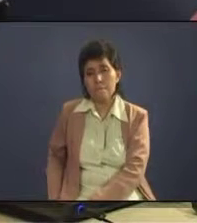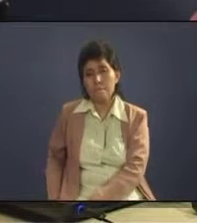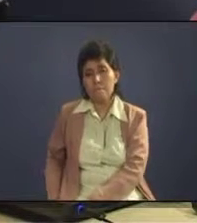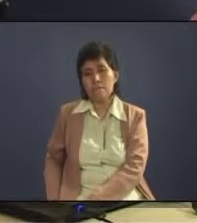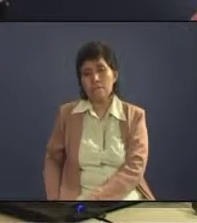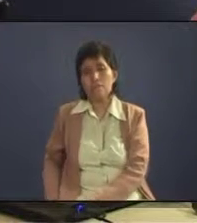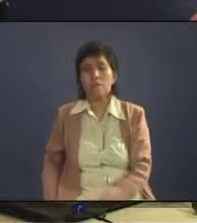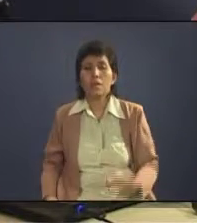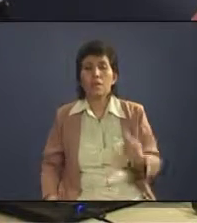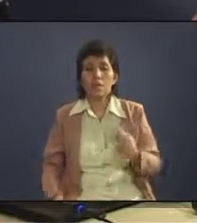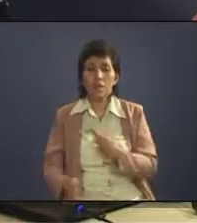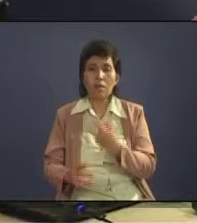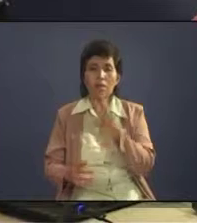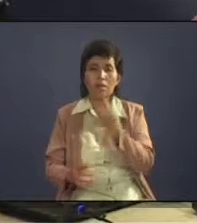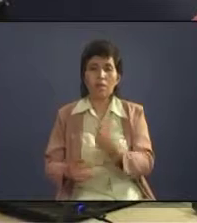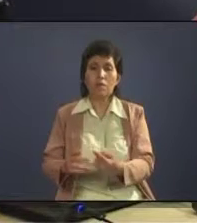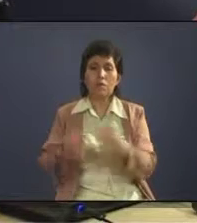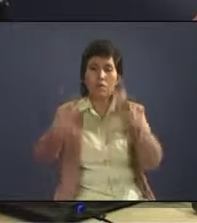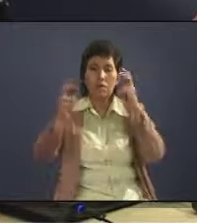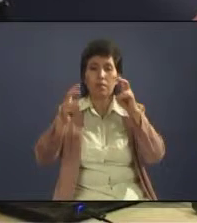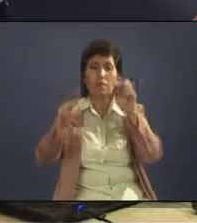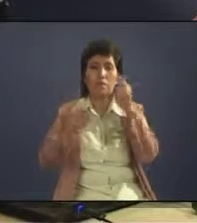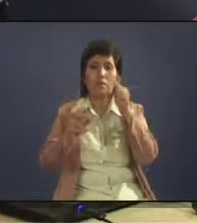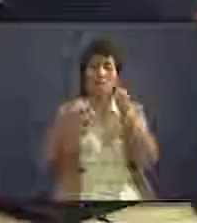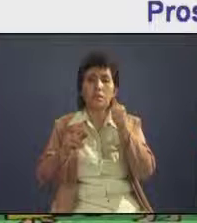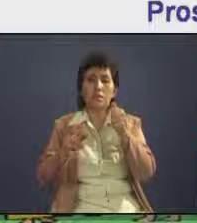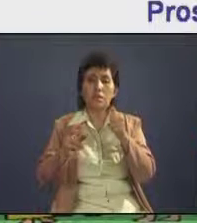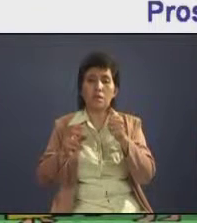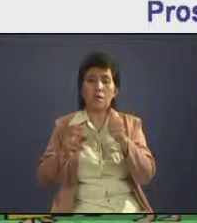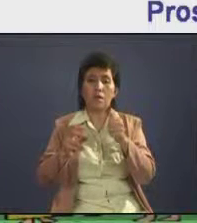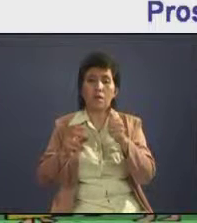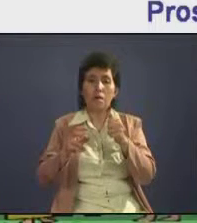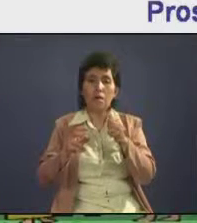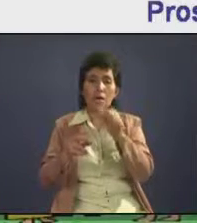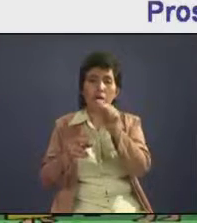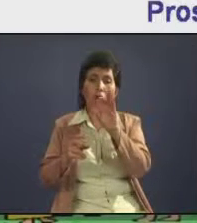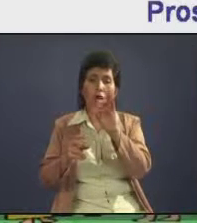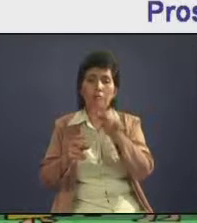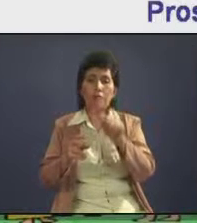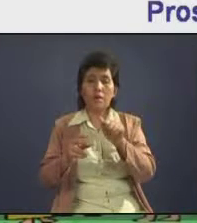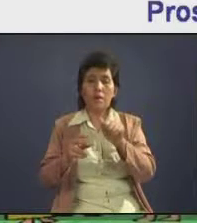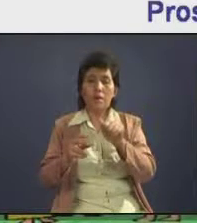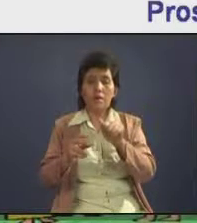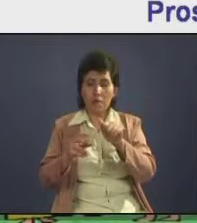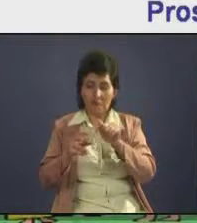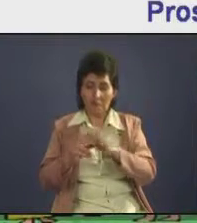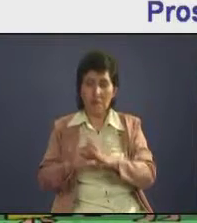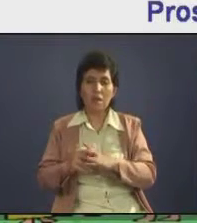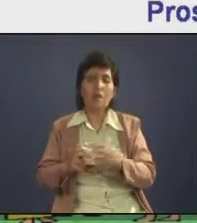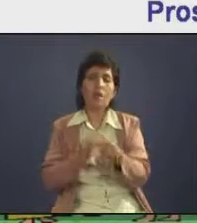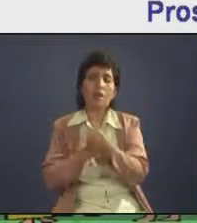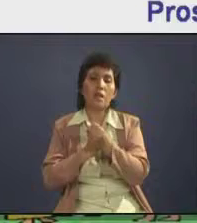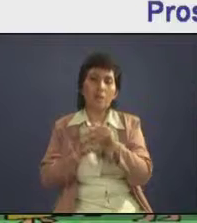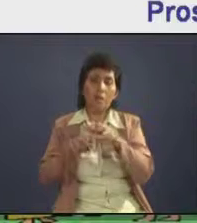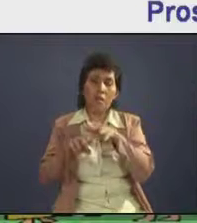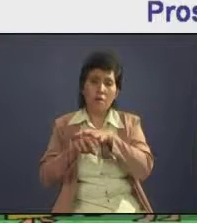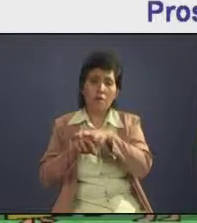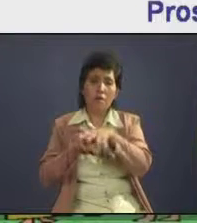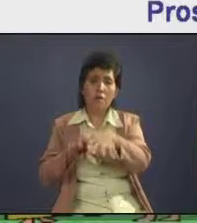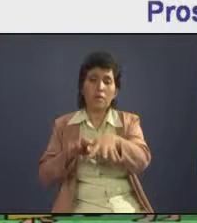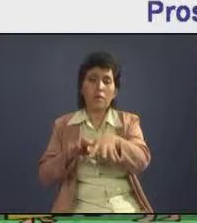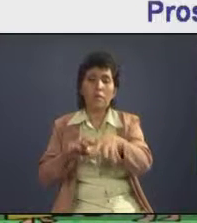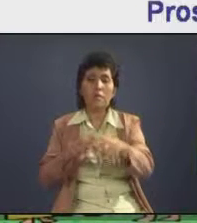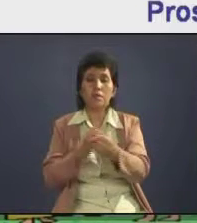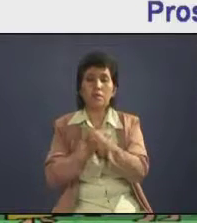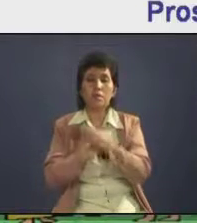Next one, we go to topic 10, which is affiliation, attraction, love, and prosocial behavior. Just now I was talking about how